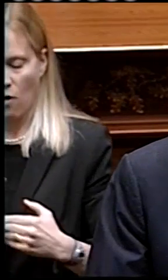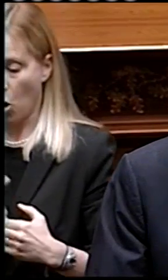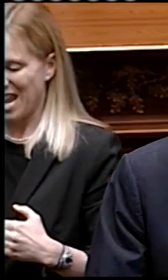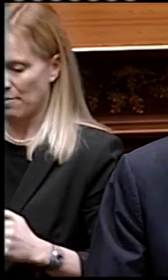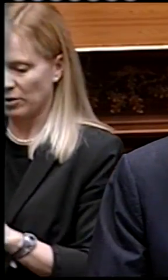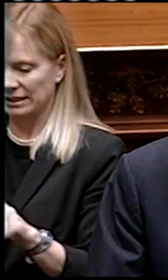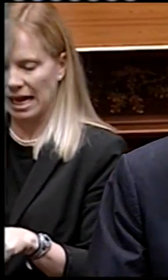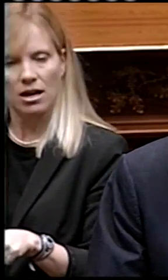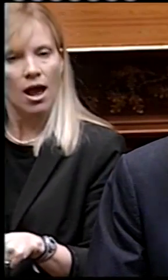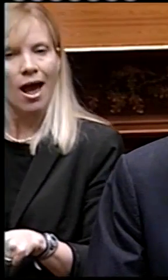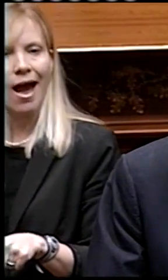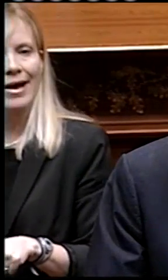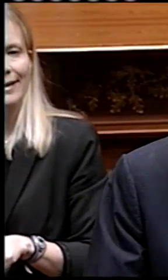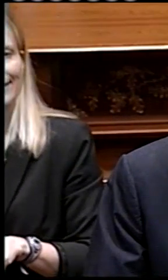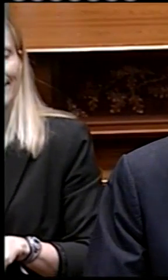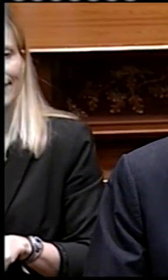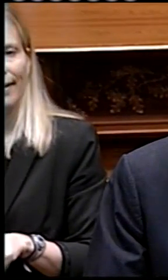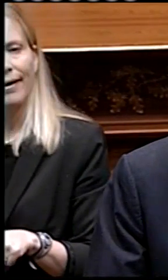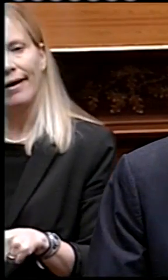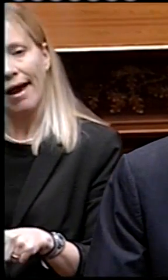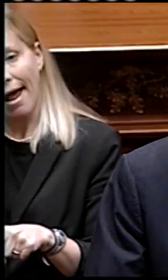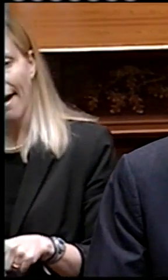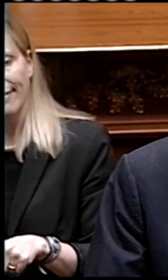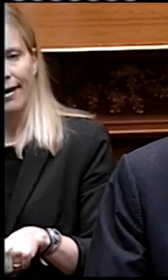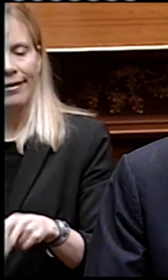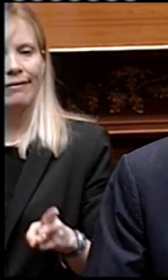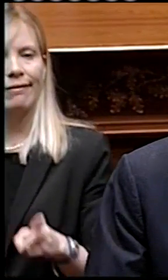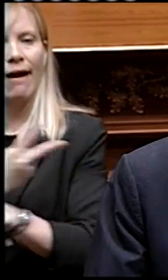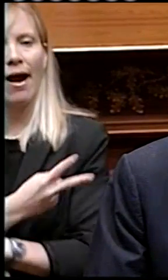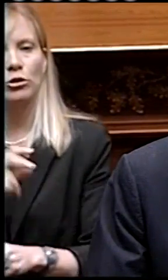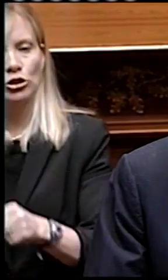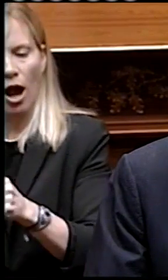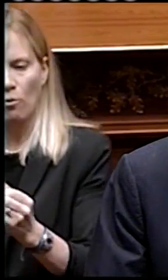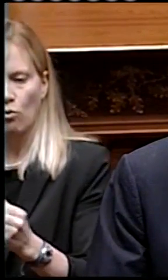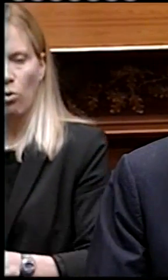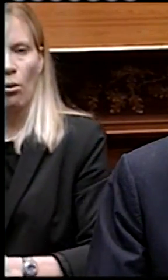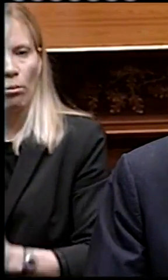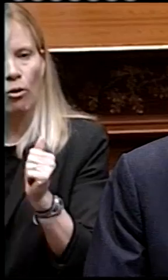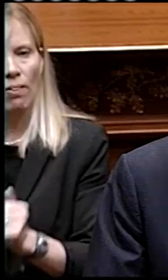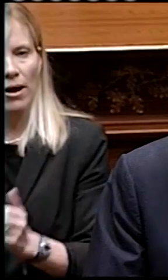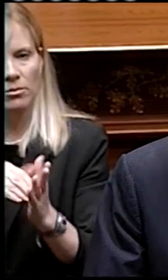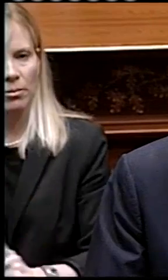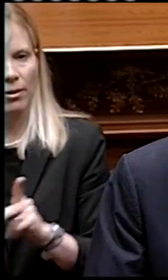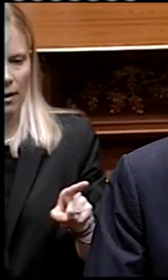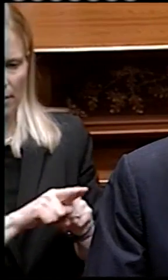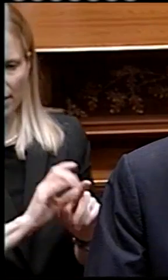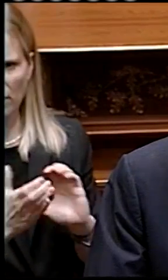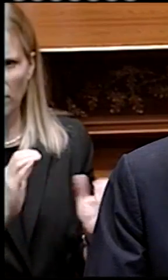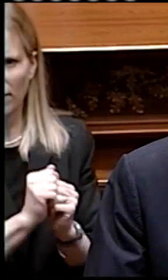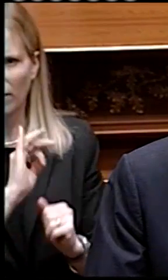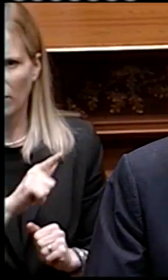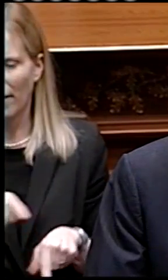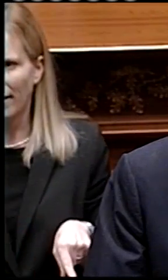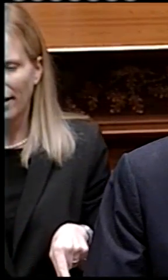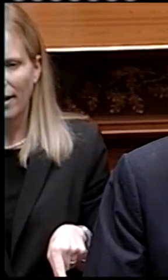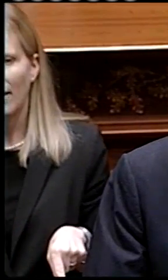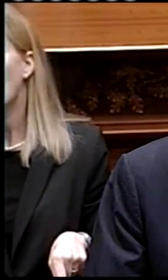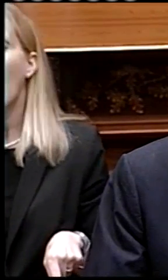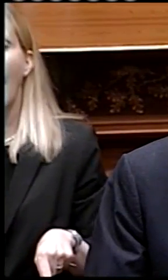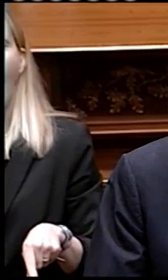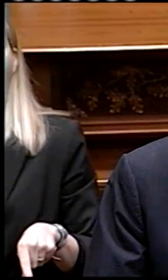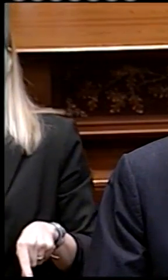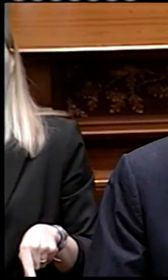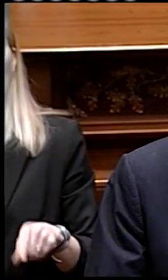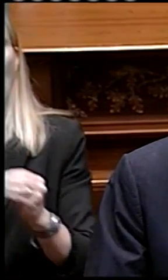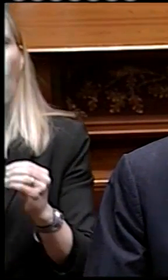states has had 6.5 times the job growth per 1,000 people as Illinois has had. Iowa's